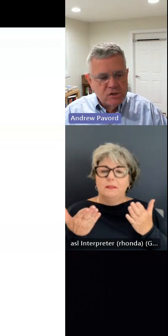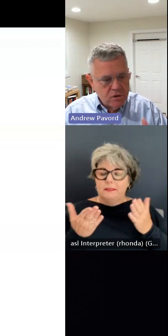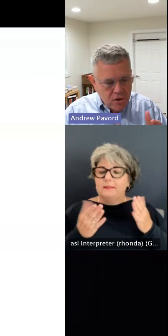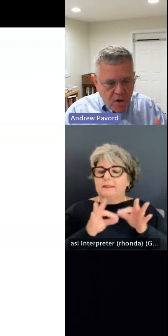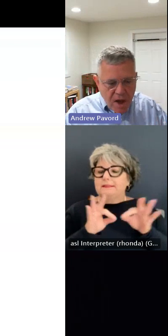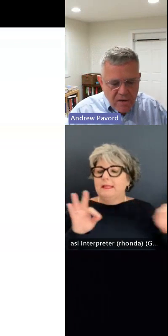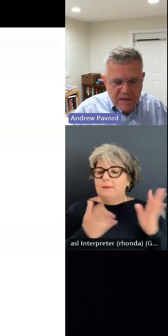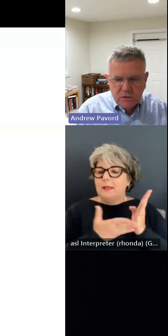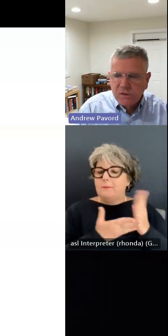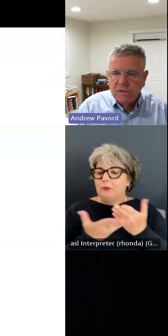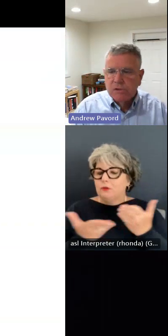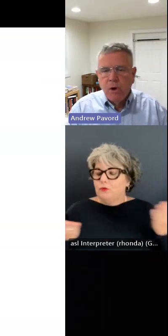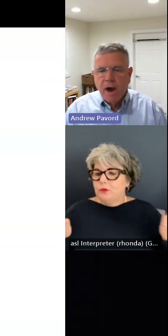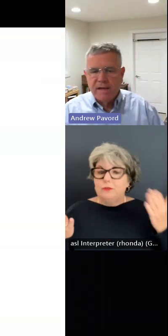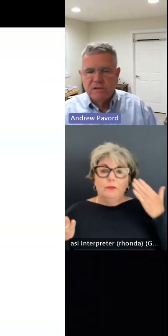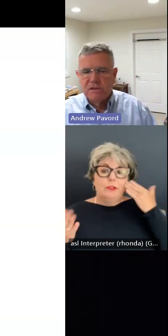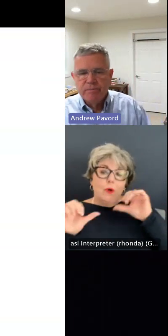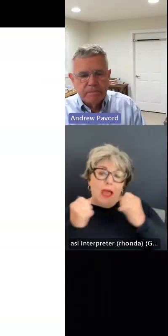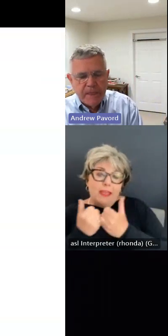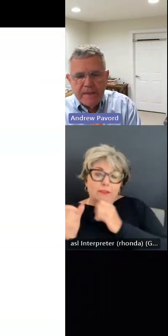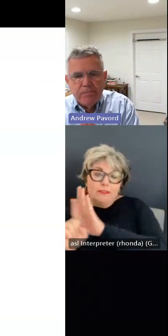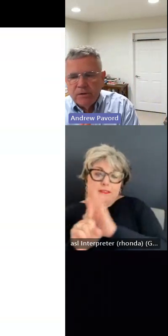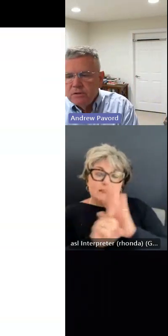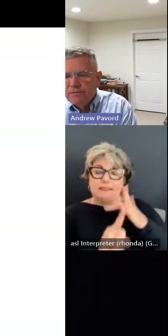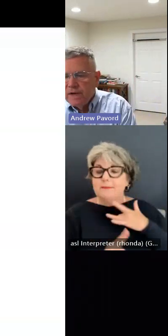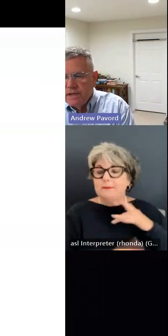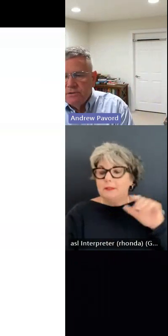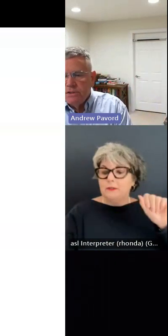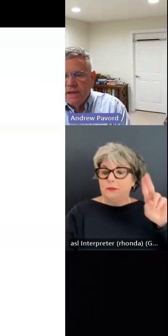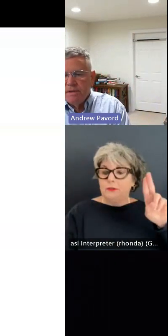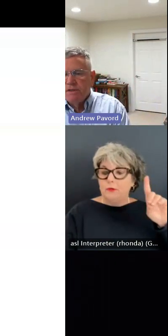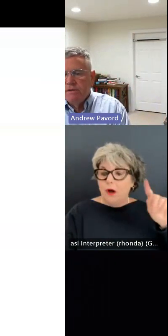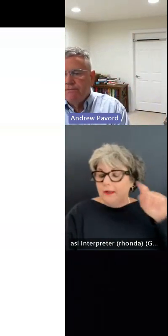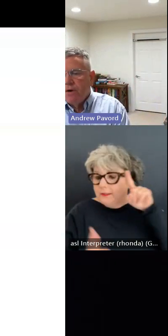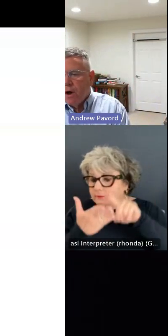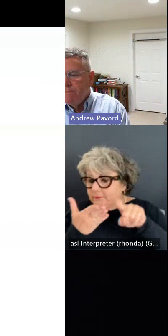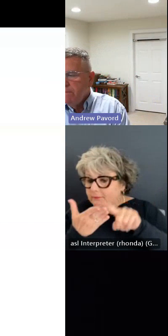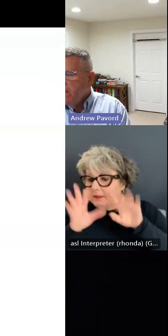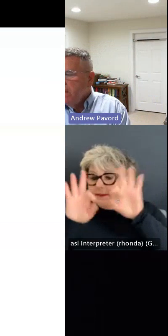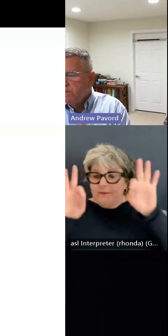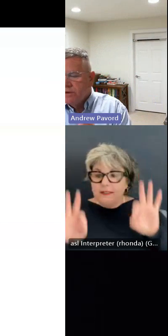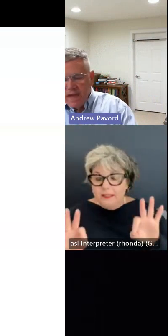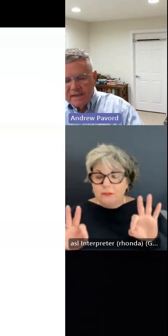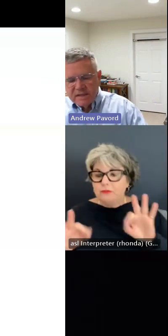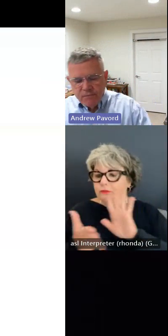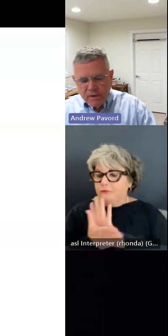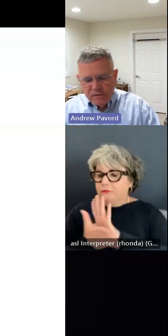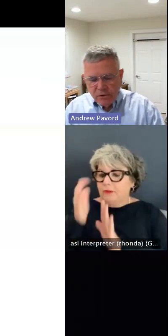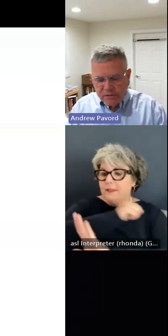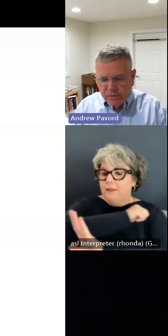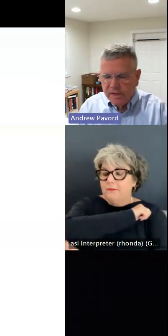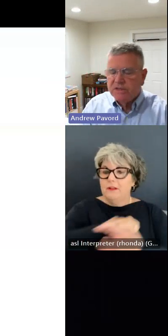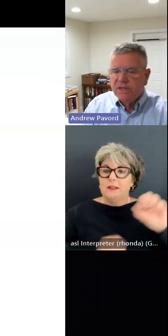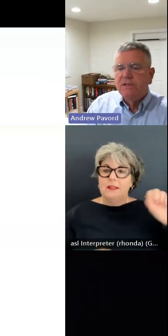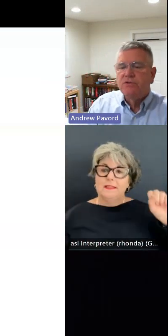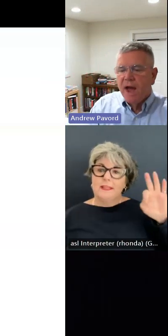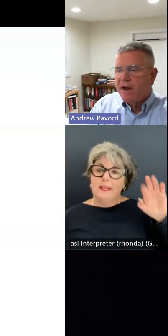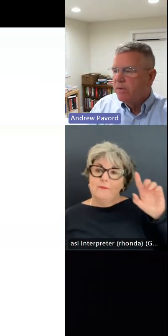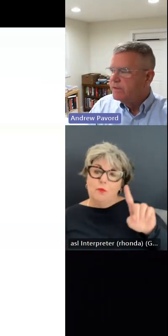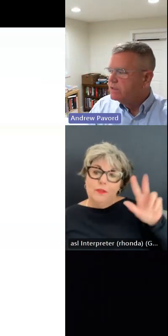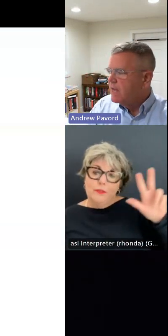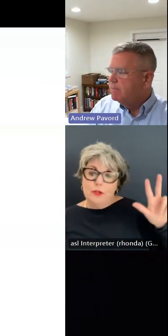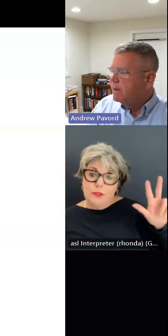resources. So you know how agencies do audits and they produce financial statements in the fall. And so the SF-133s